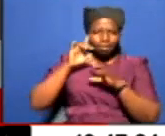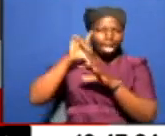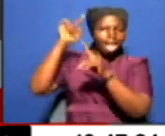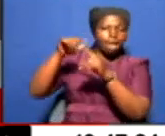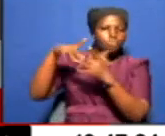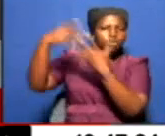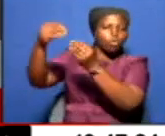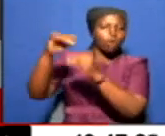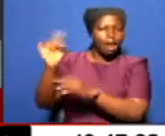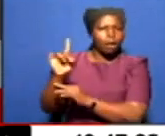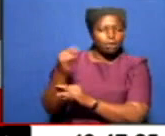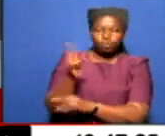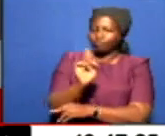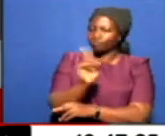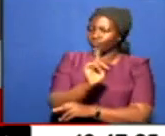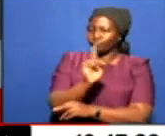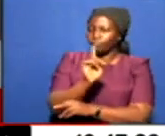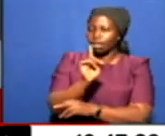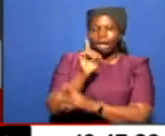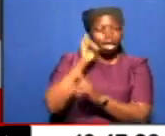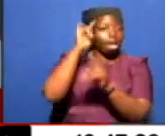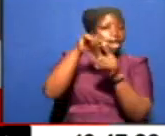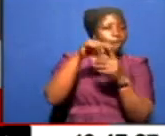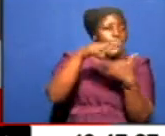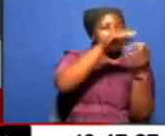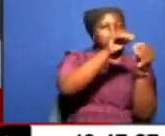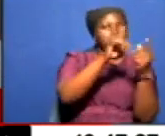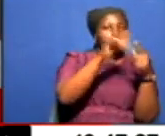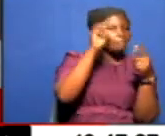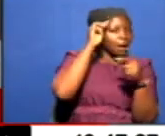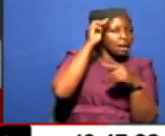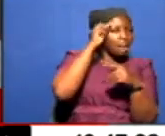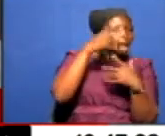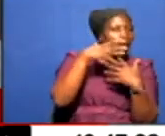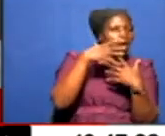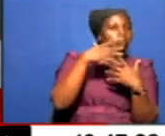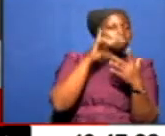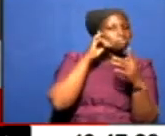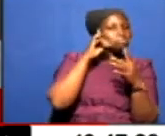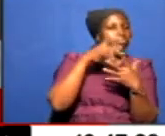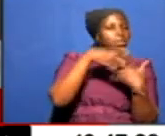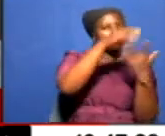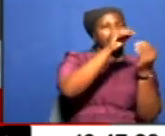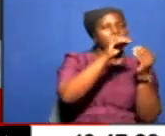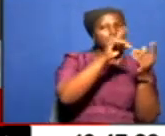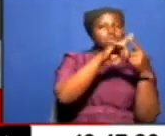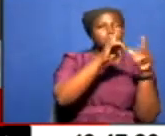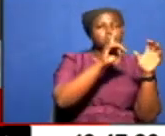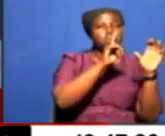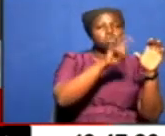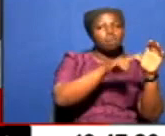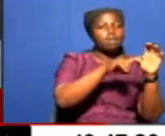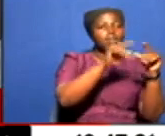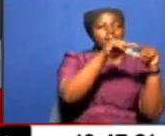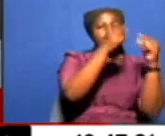or look at Mandera as a exit route towards, you know, radicalization and then coming back to attack people. Mm-hmm. But to look at how can you be